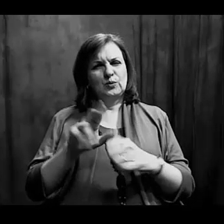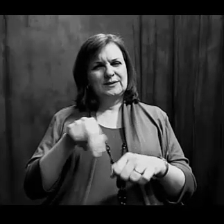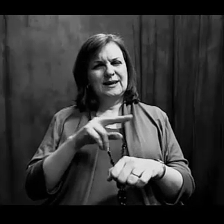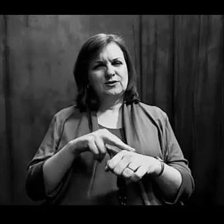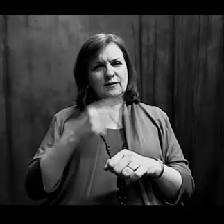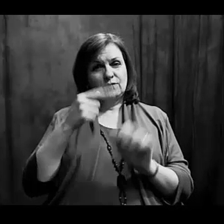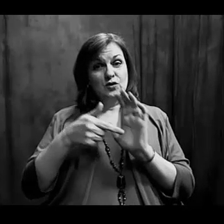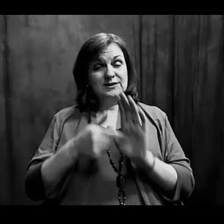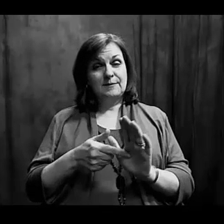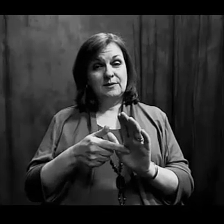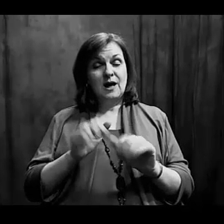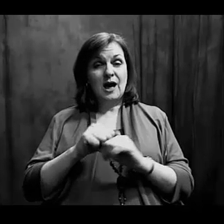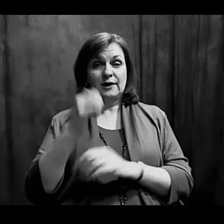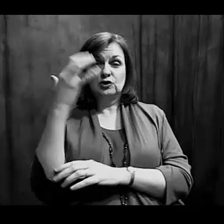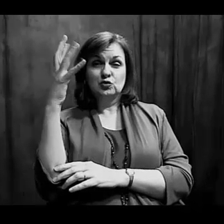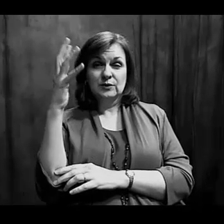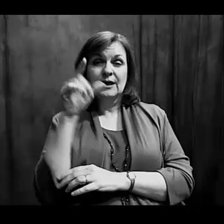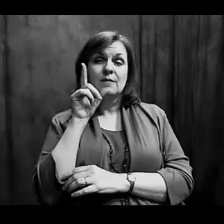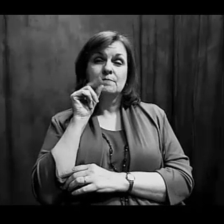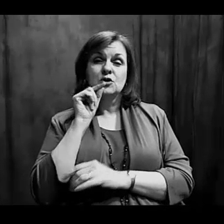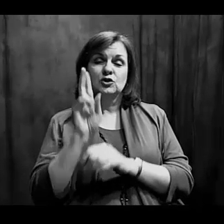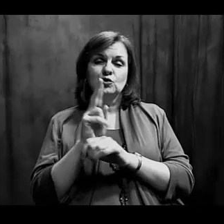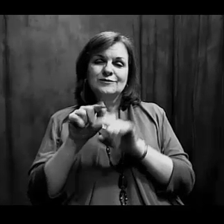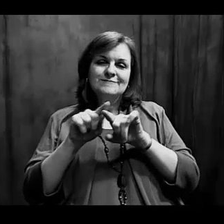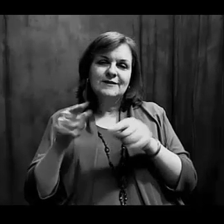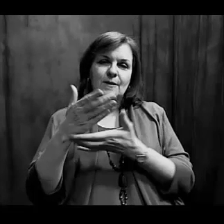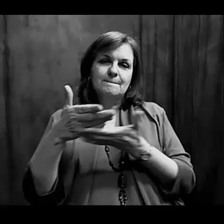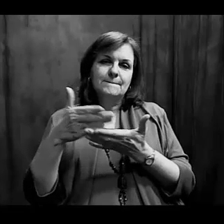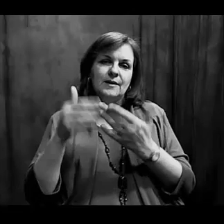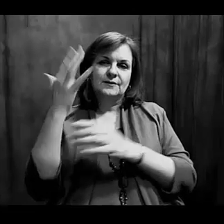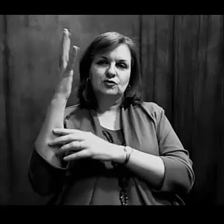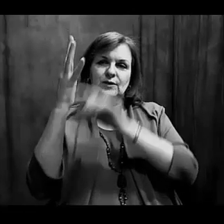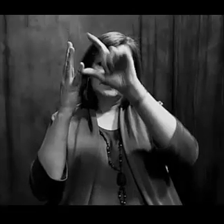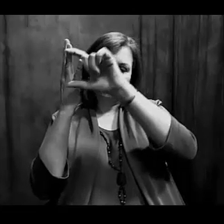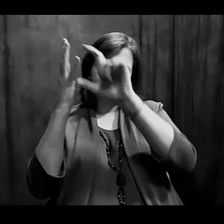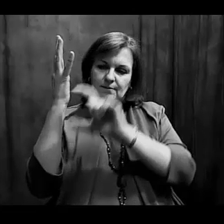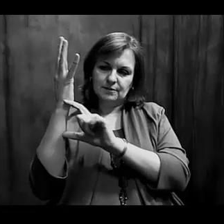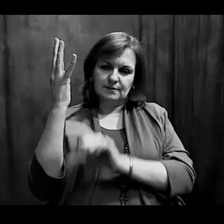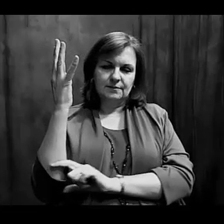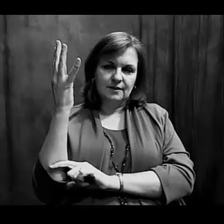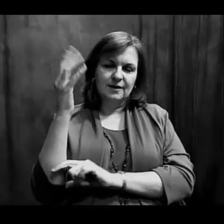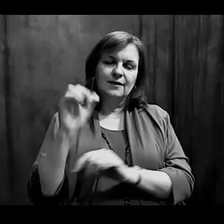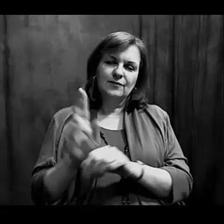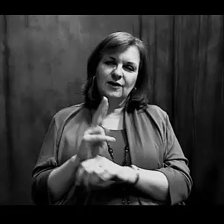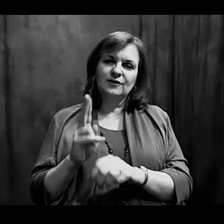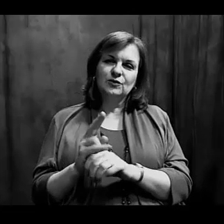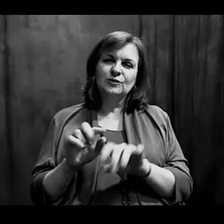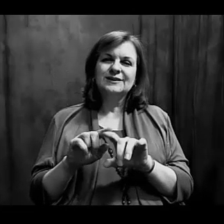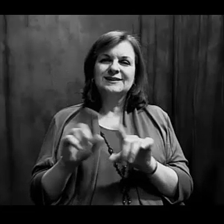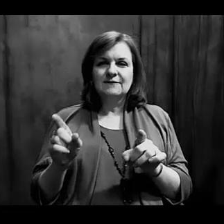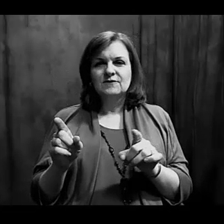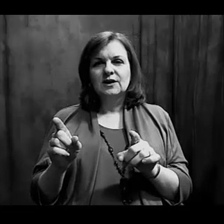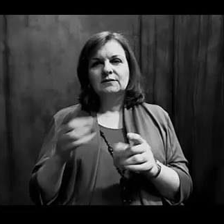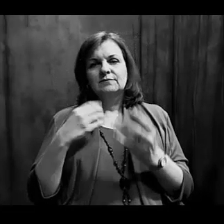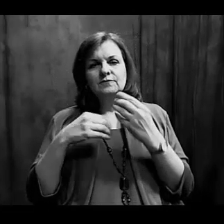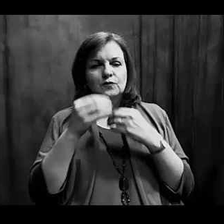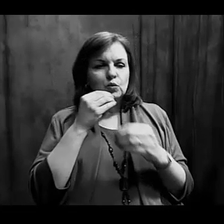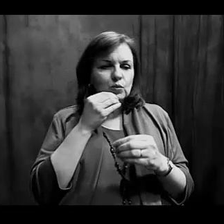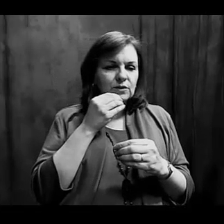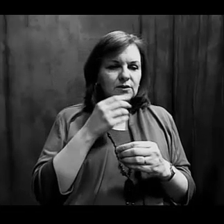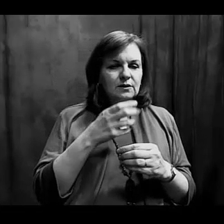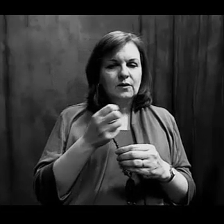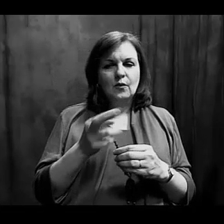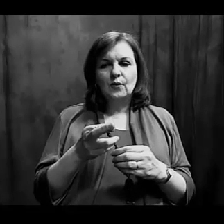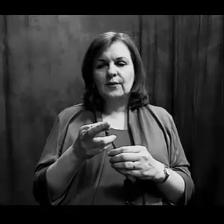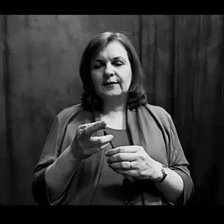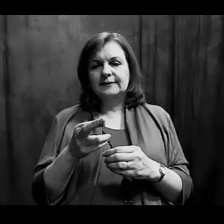this all the time in nature. Birds will split out and resource partition in trees. They'll nest in particular areas, use